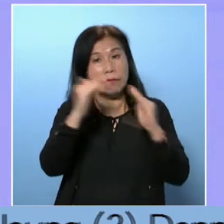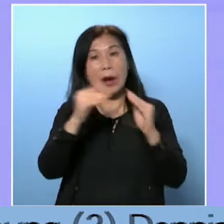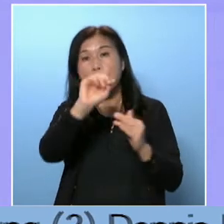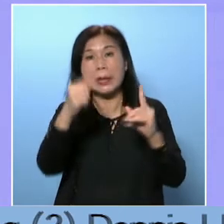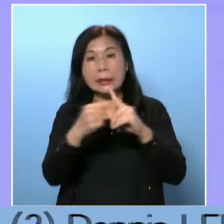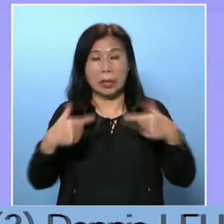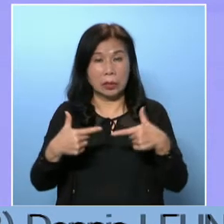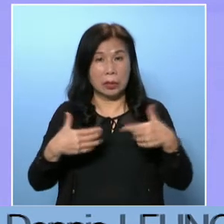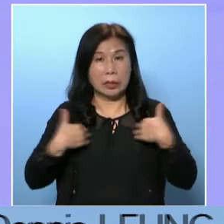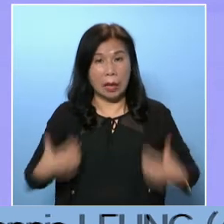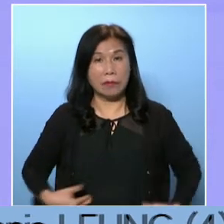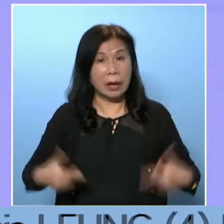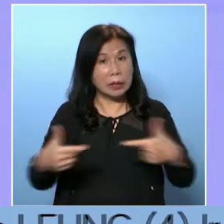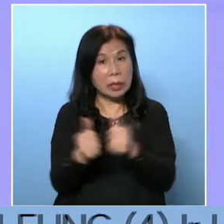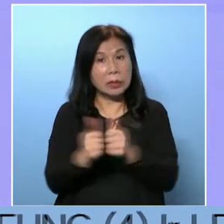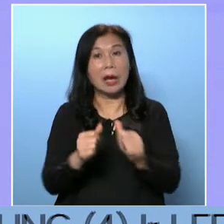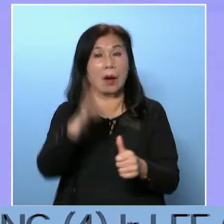maybe